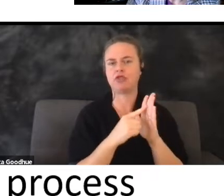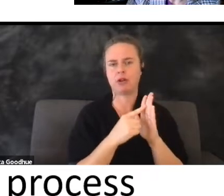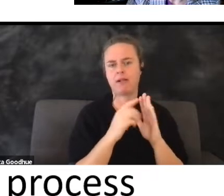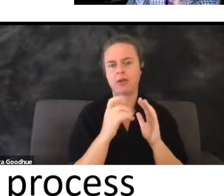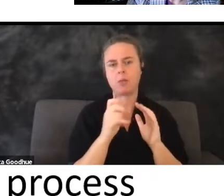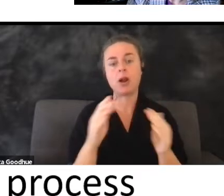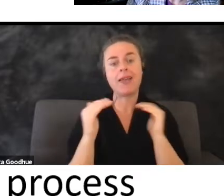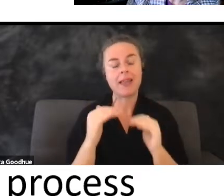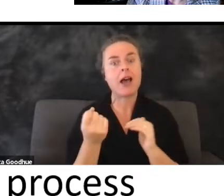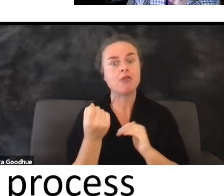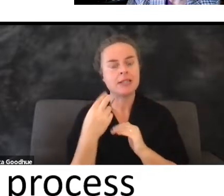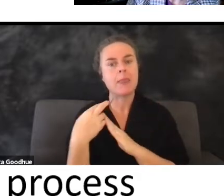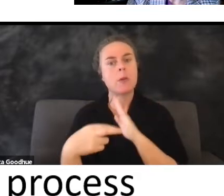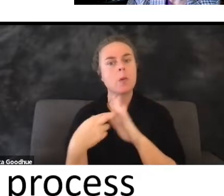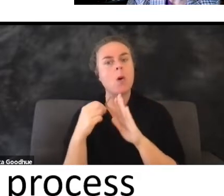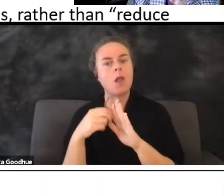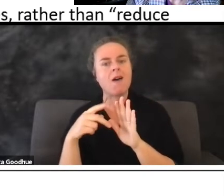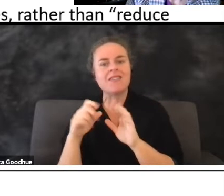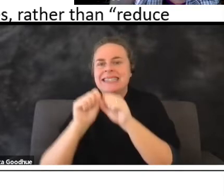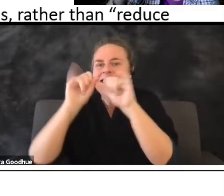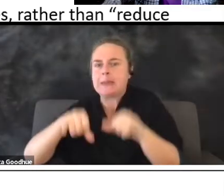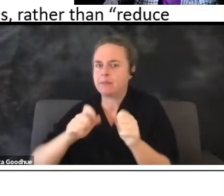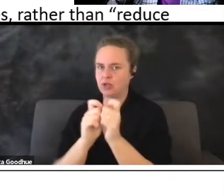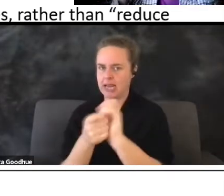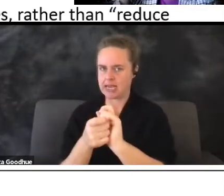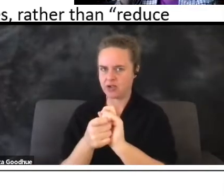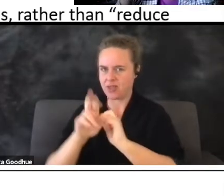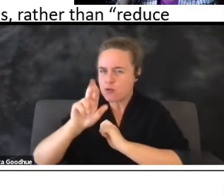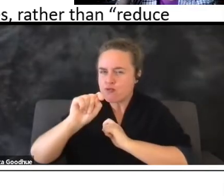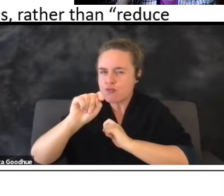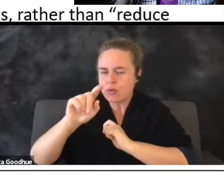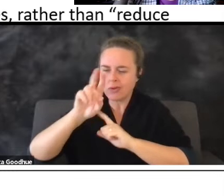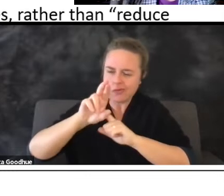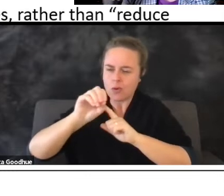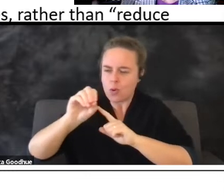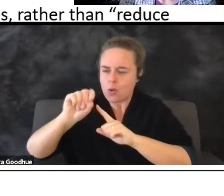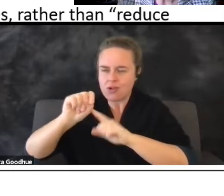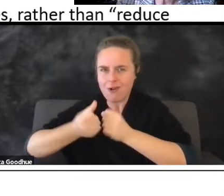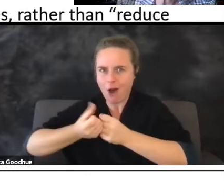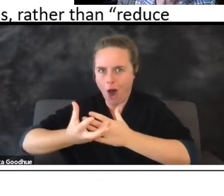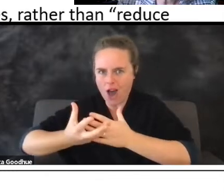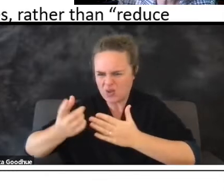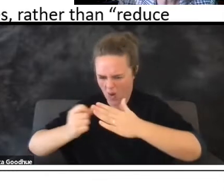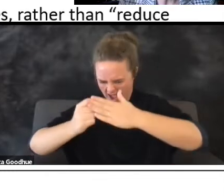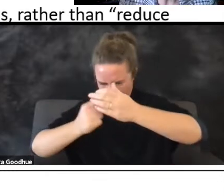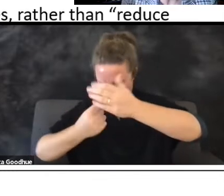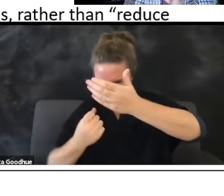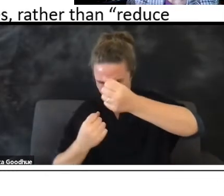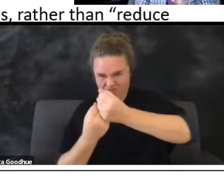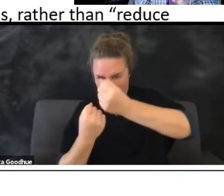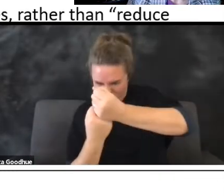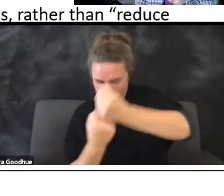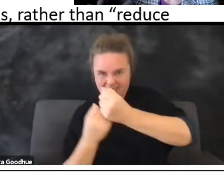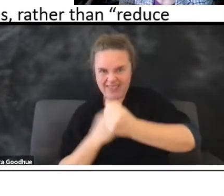changes are and getting at those root causes. So this is a slide that I created for NEK Prosper just to show